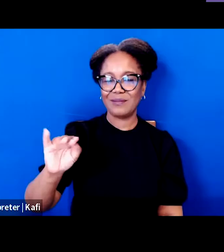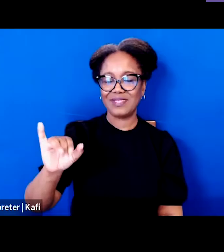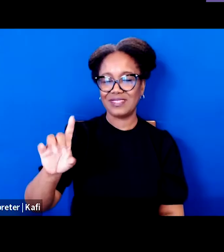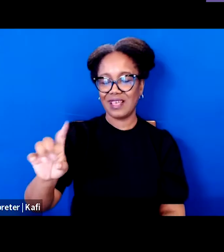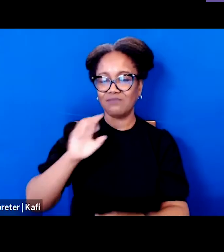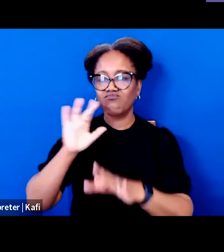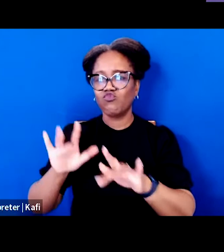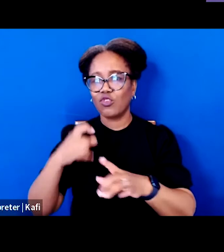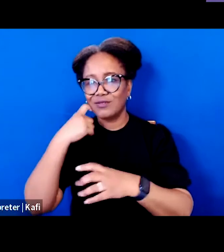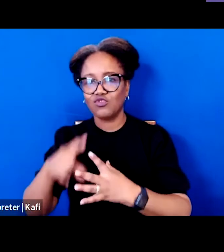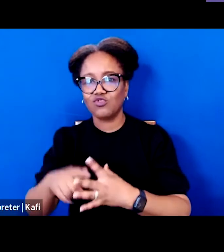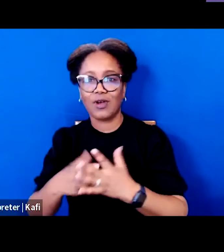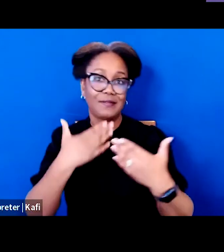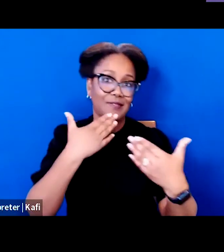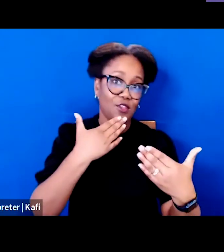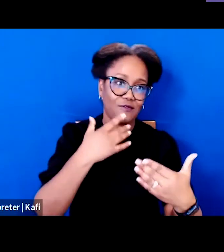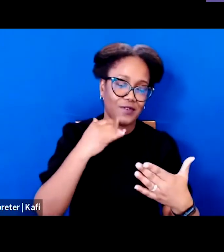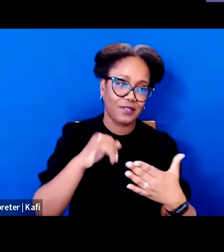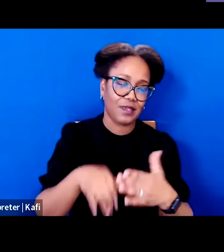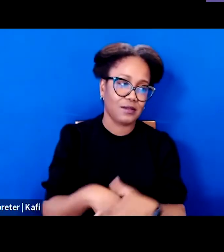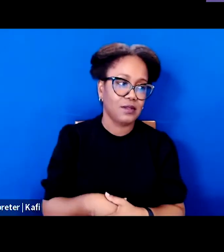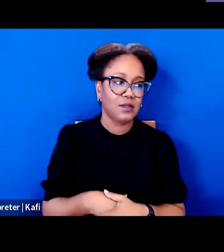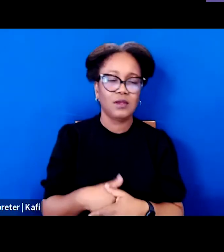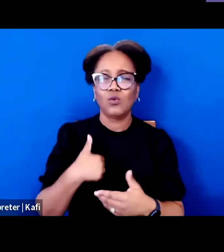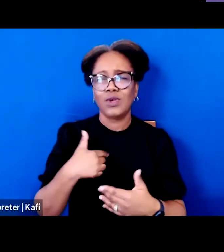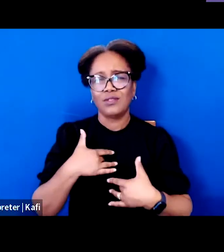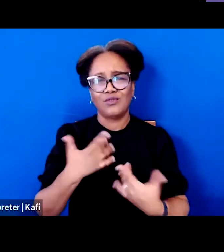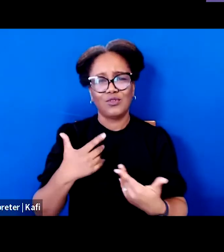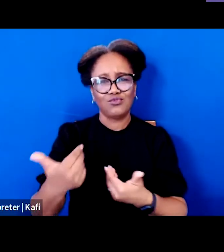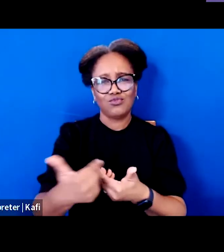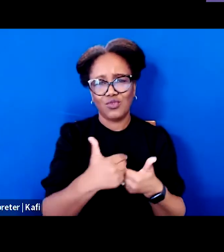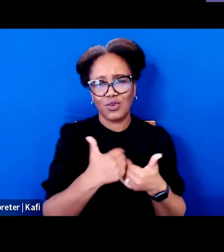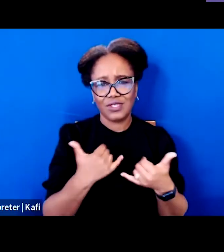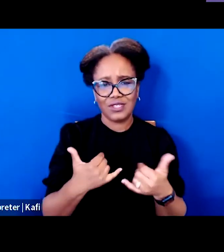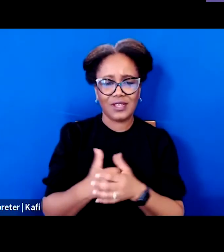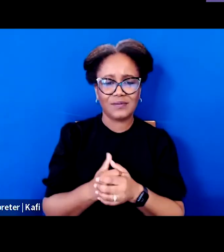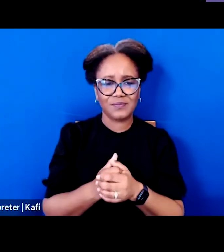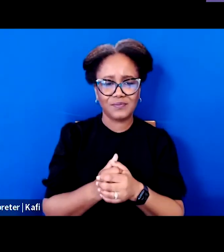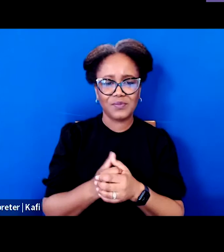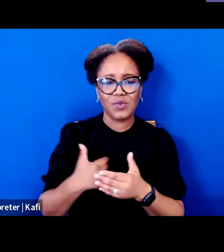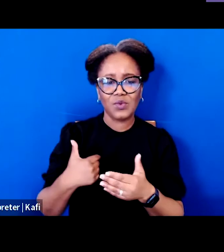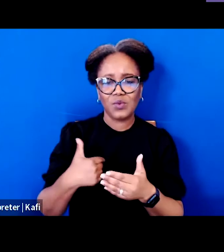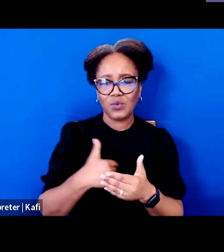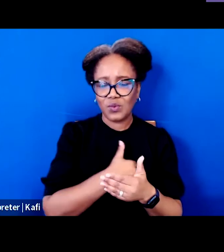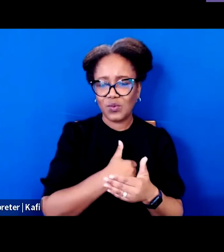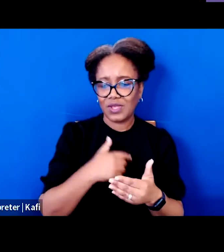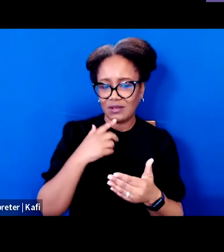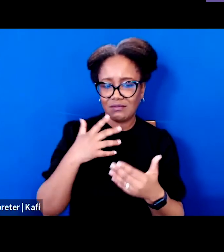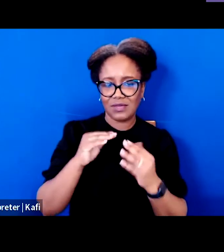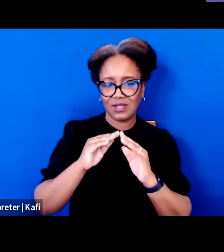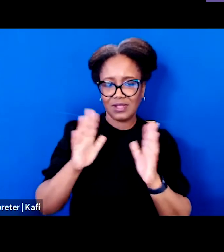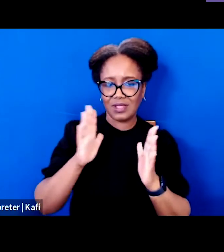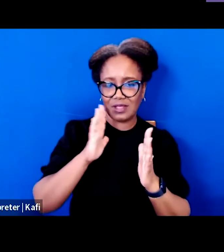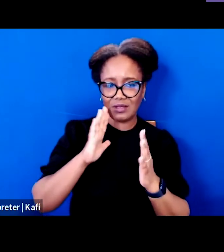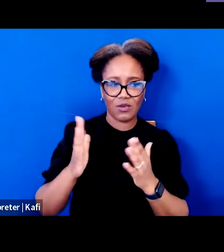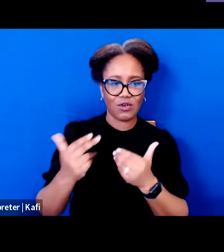We're really glad to have you here with us today. We are using Zoom, as you can tell, in the bottom of the screen. You'll be